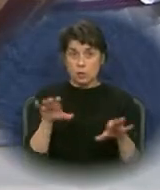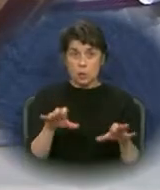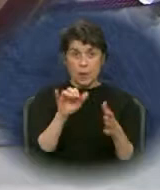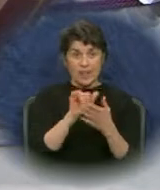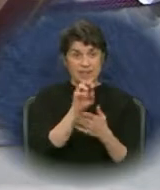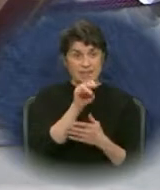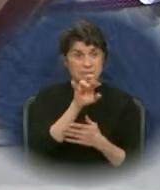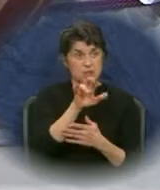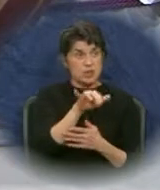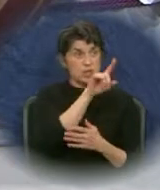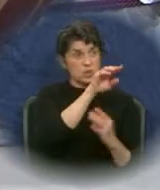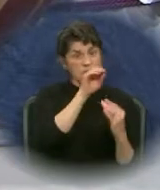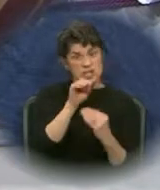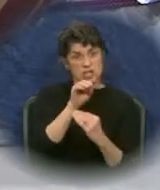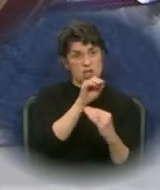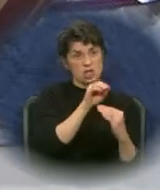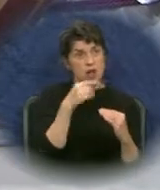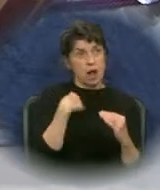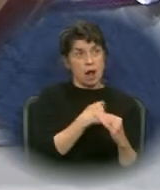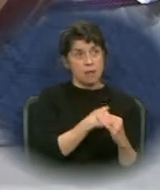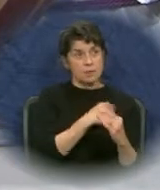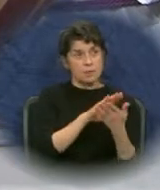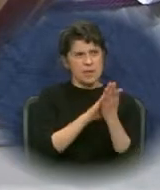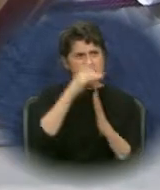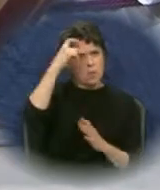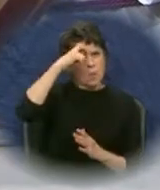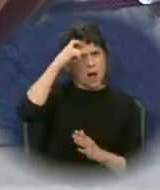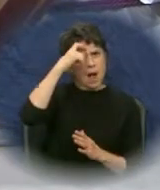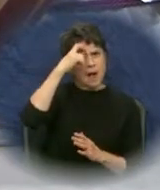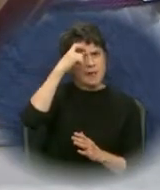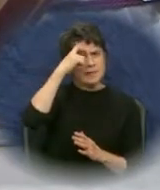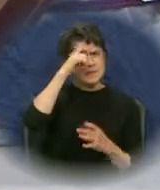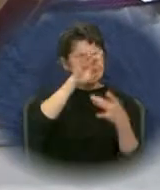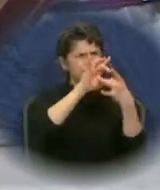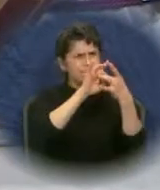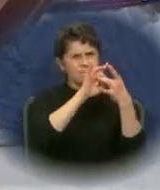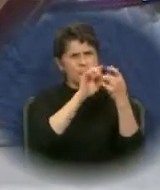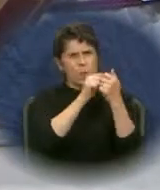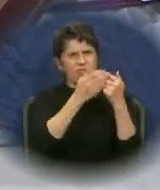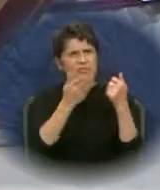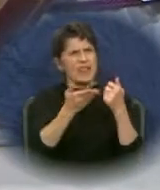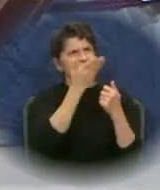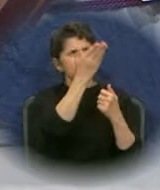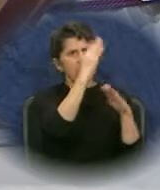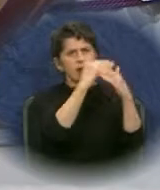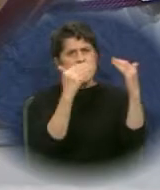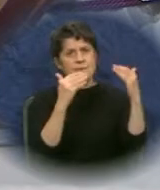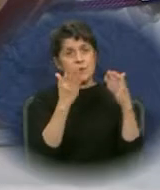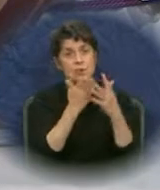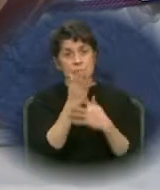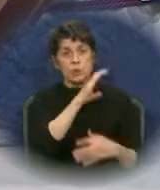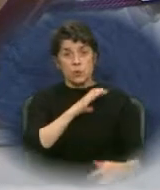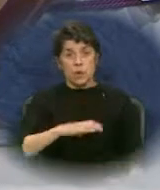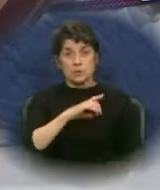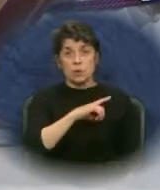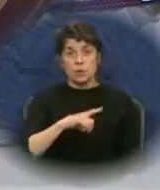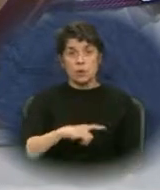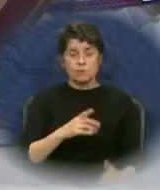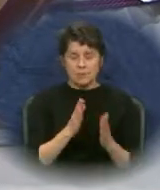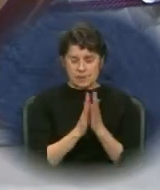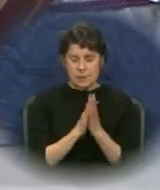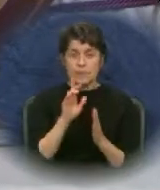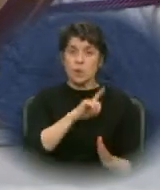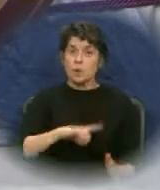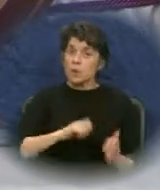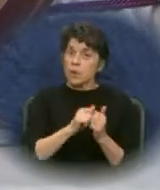judge wisely the things of earth and hold firm to the things of heaven. Through Christ our Lord. Amen. The Lord be